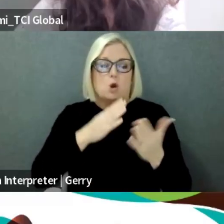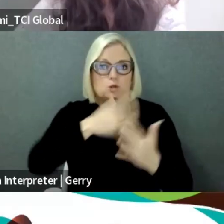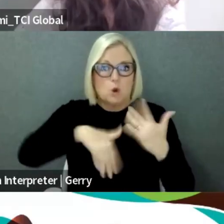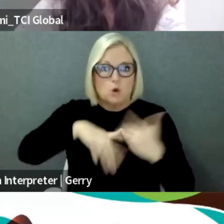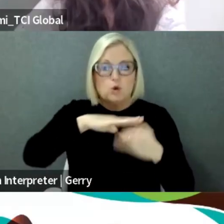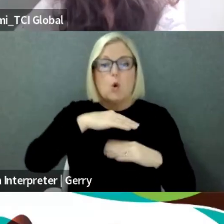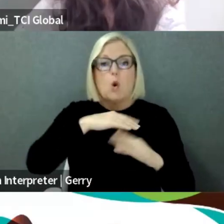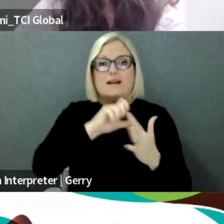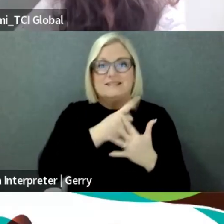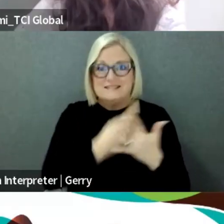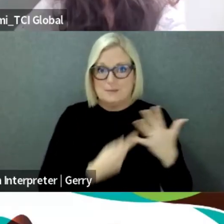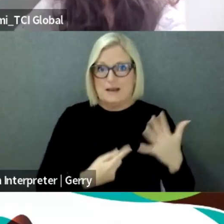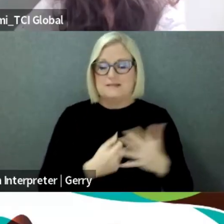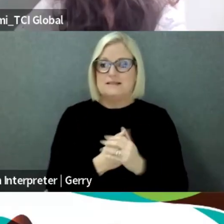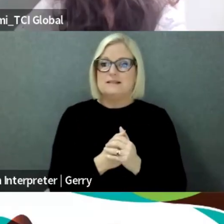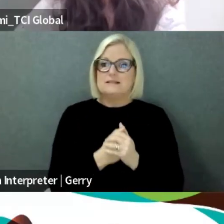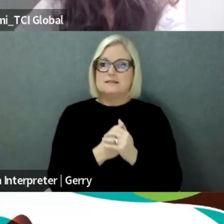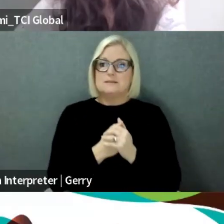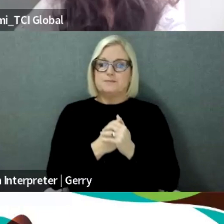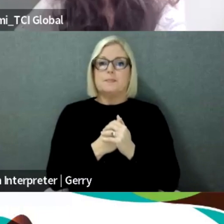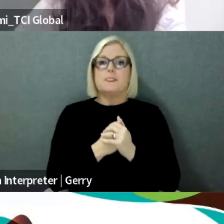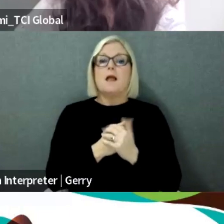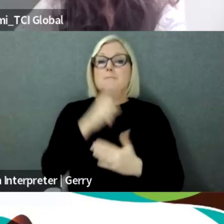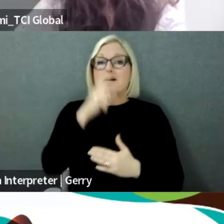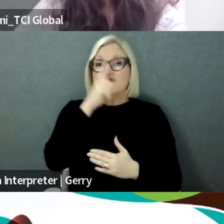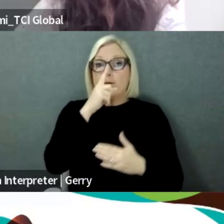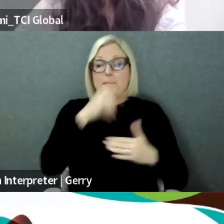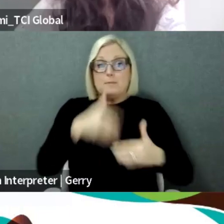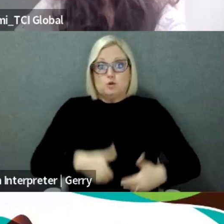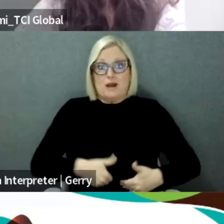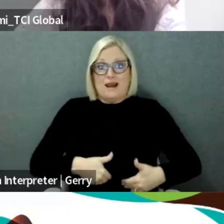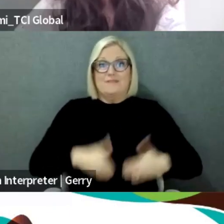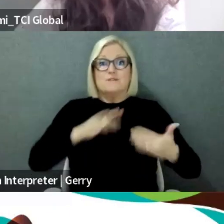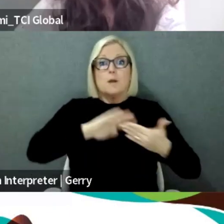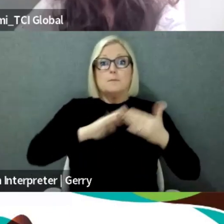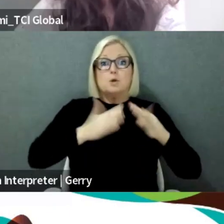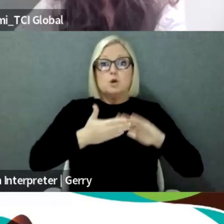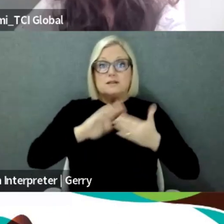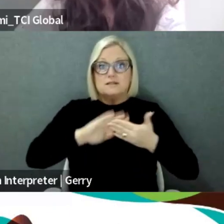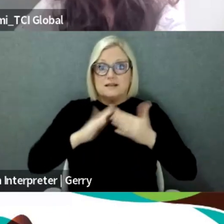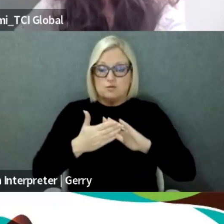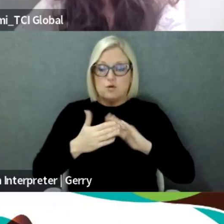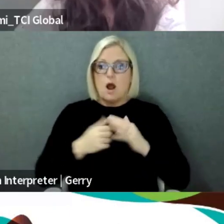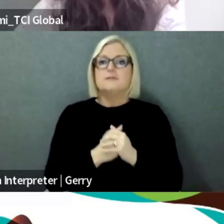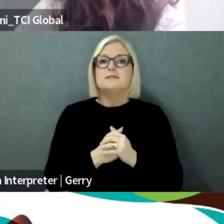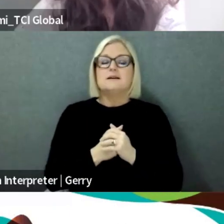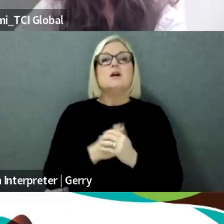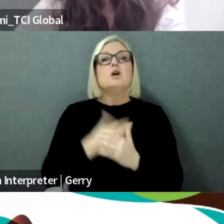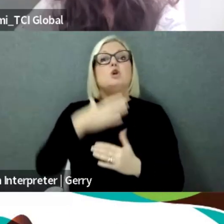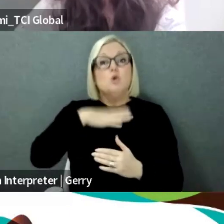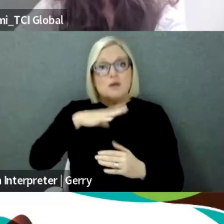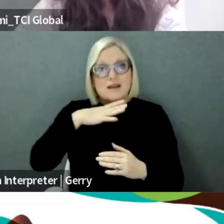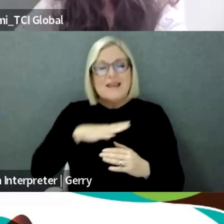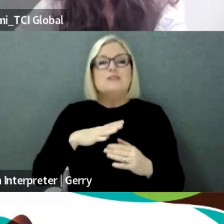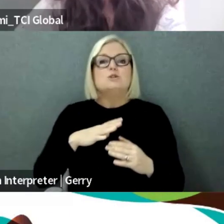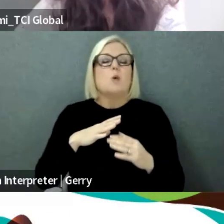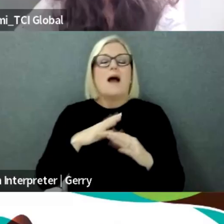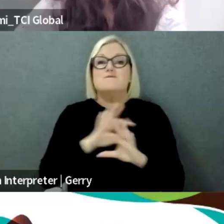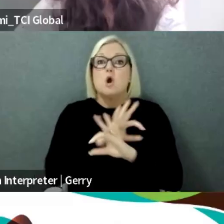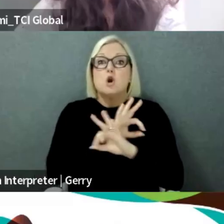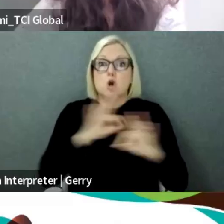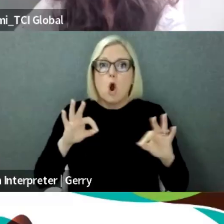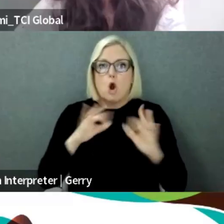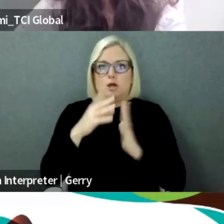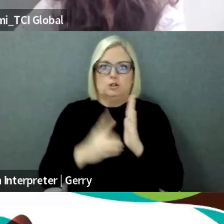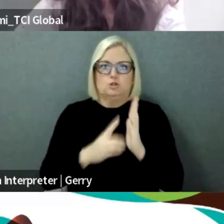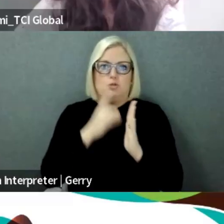community depends on a set of preconditions. These include non-discrimination, so the removal of those legal barriers